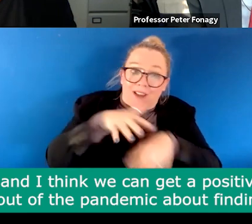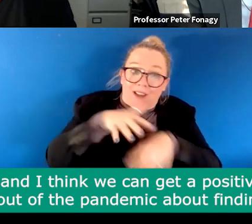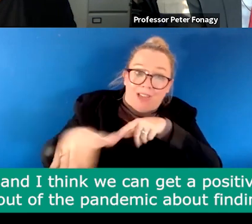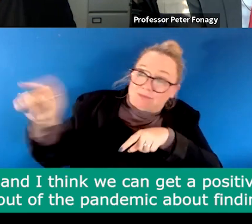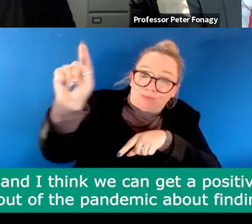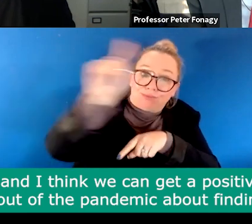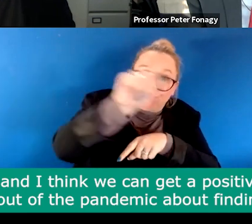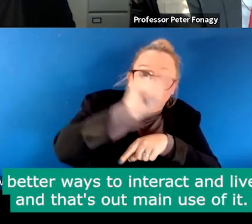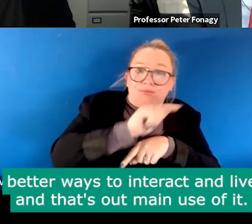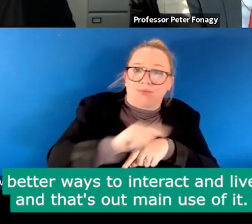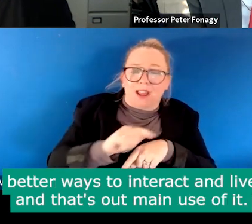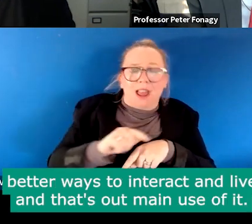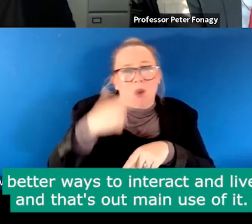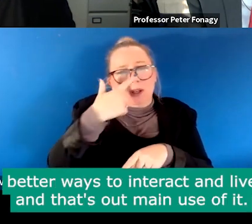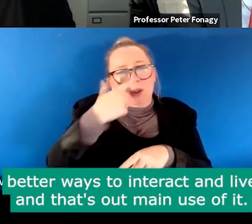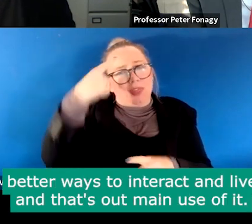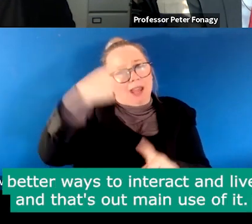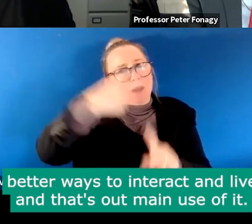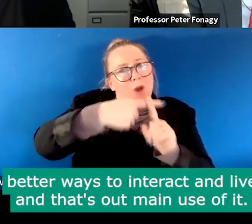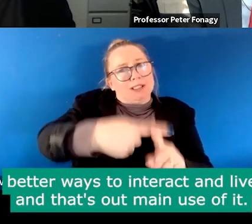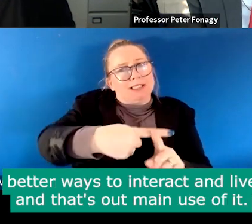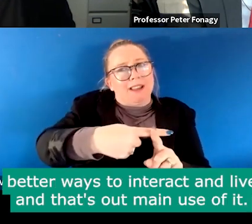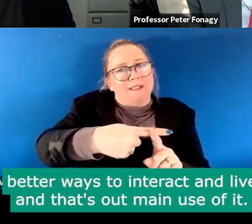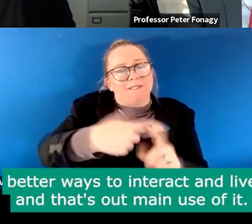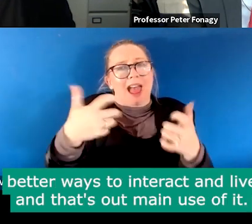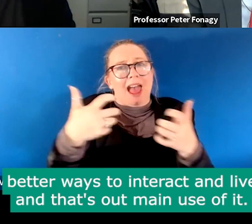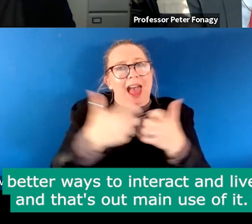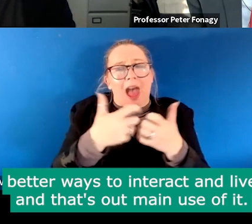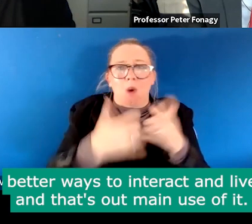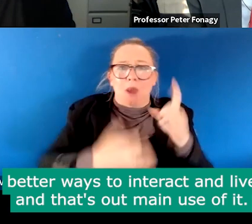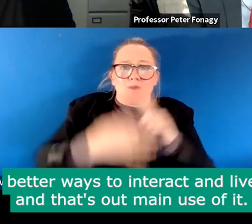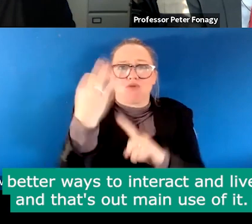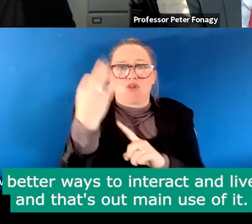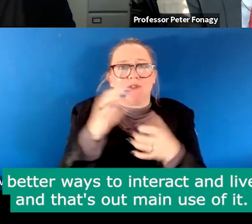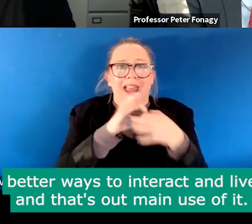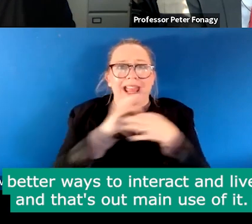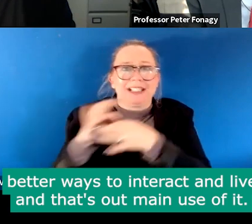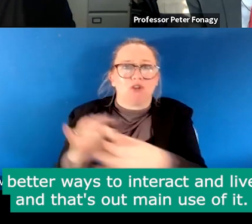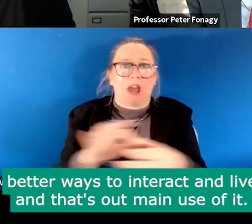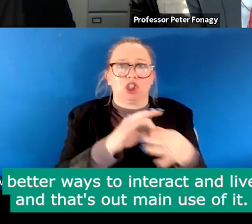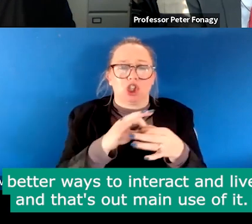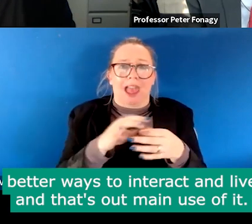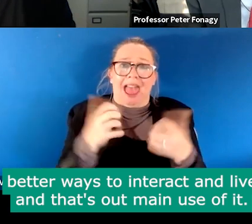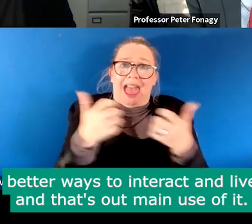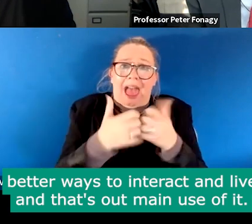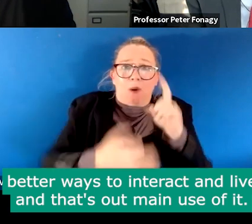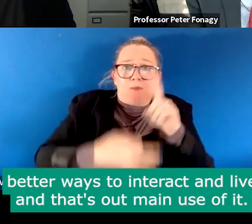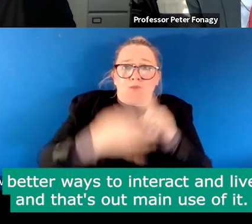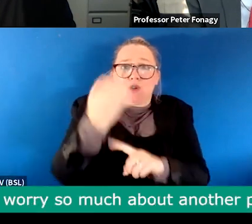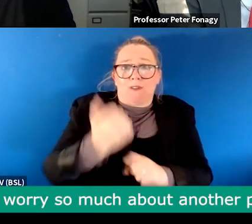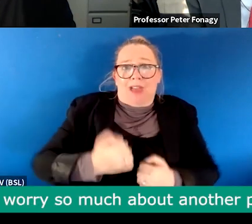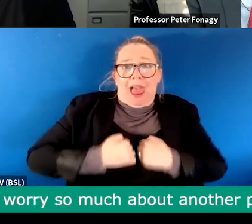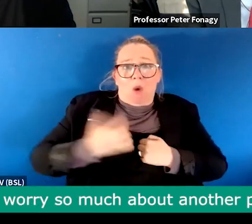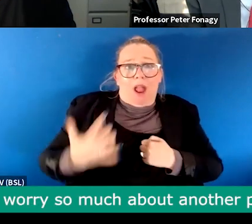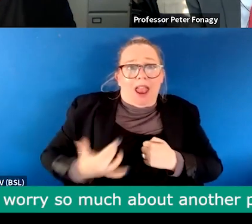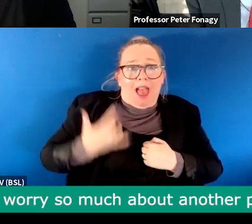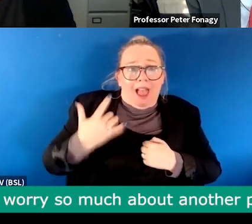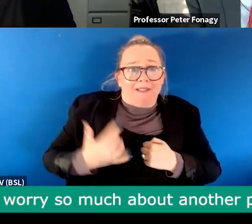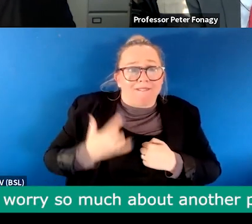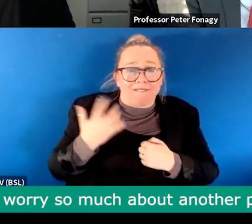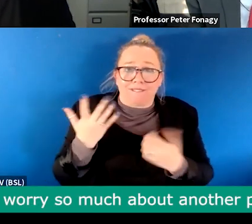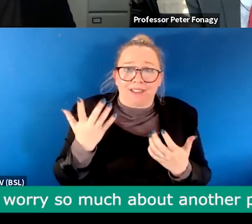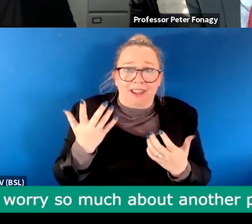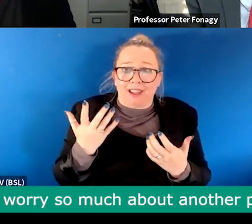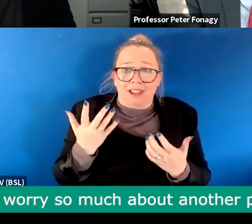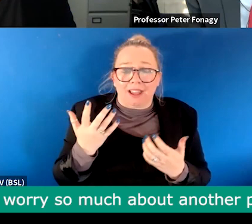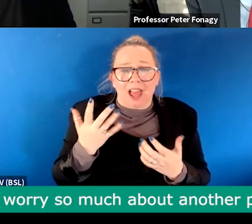of the pandemic about finding better ways to interact and live. And that's our main use of it. Not worry so